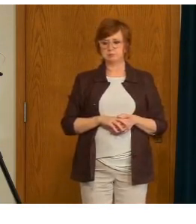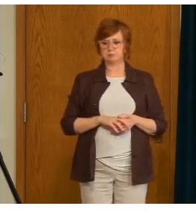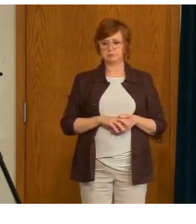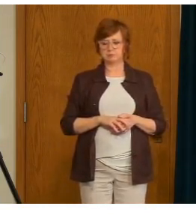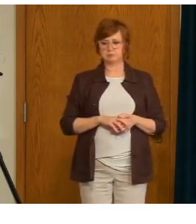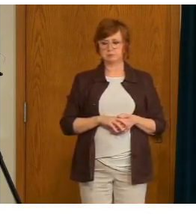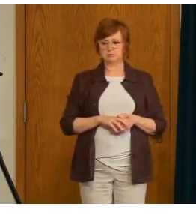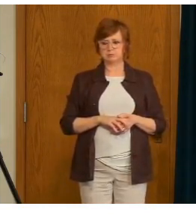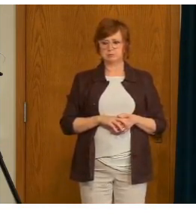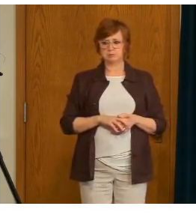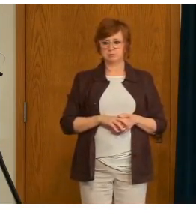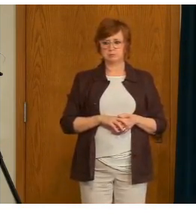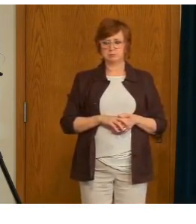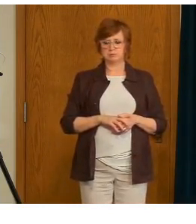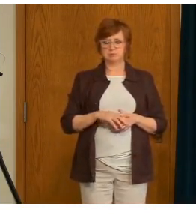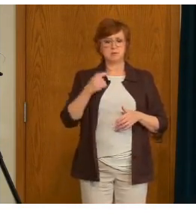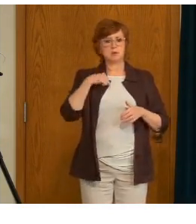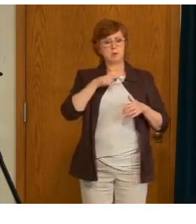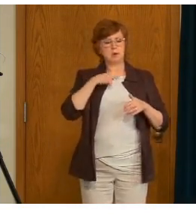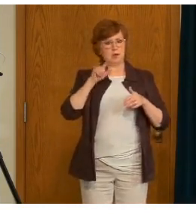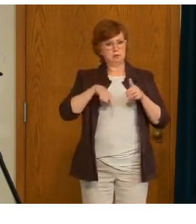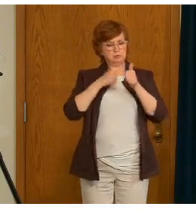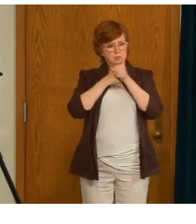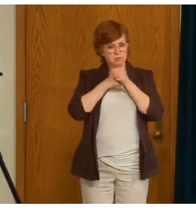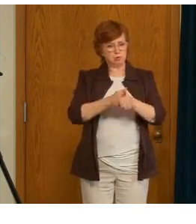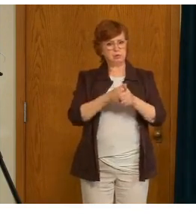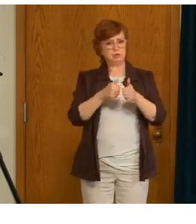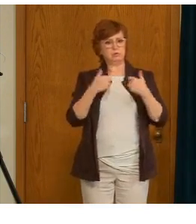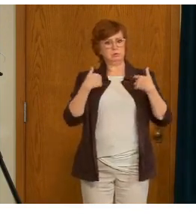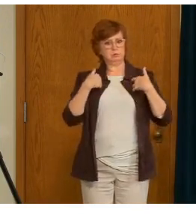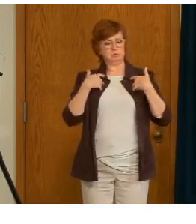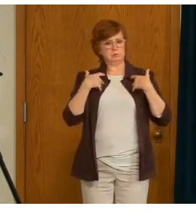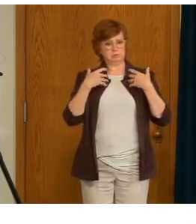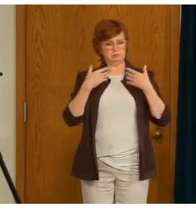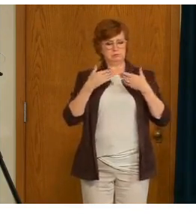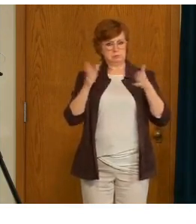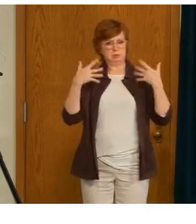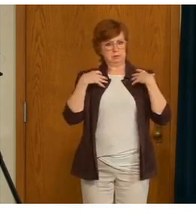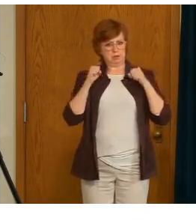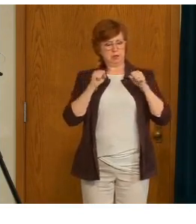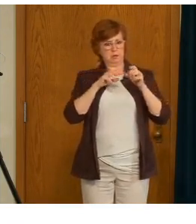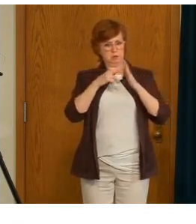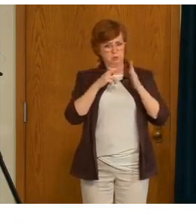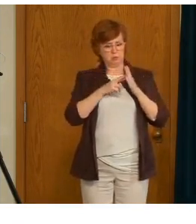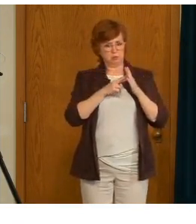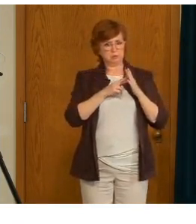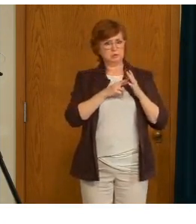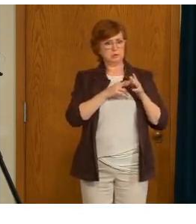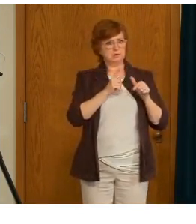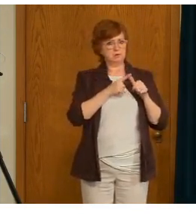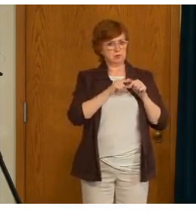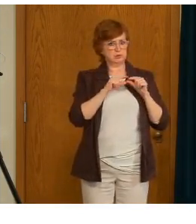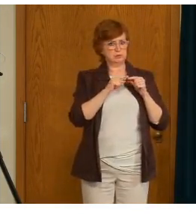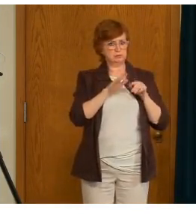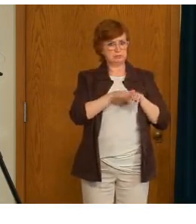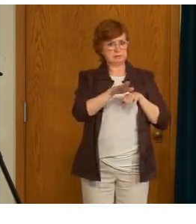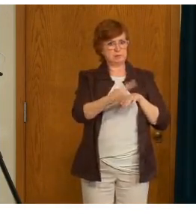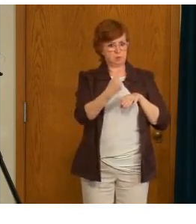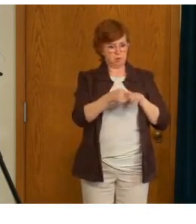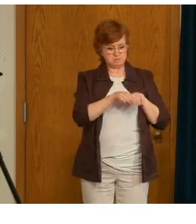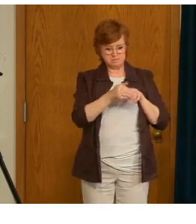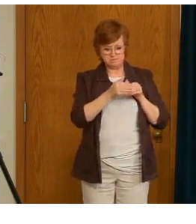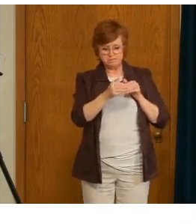all the current public health measures. Still, we are ready to enter step 1. And then there are very specific